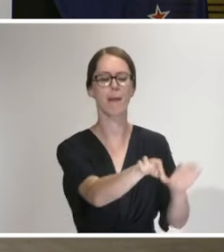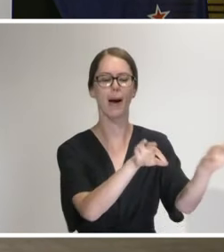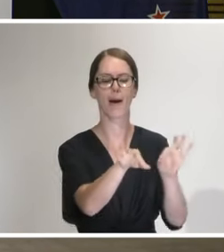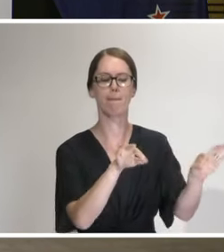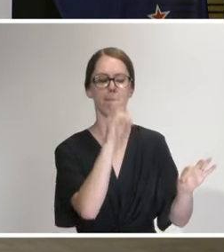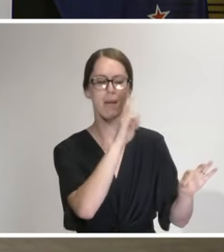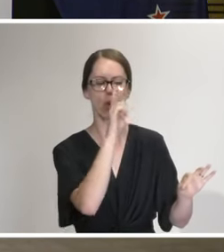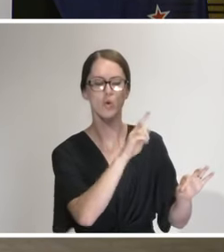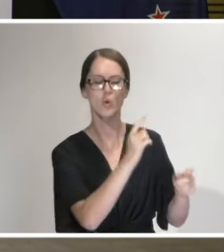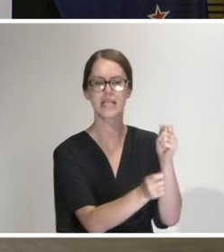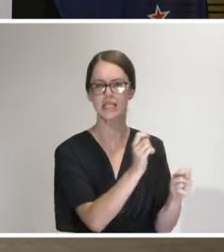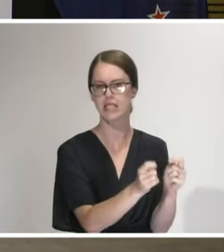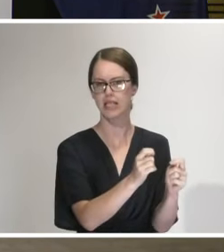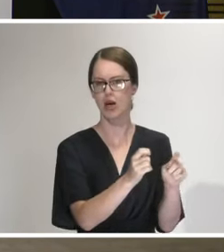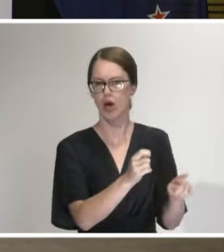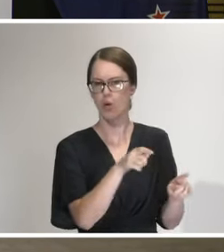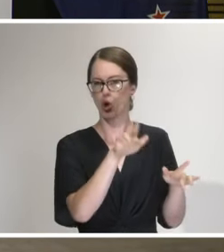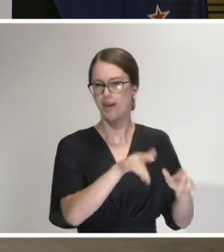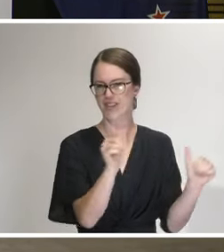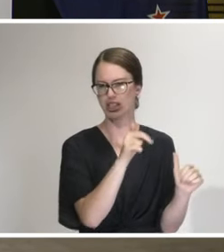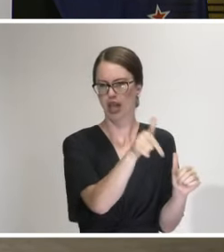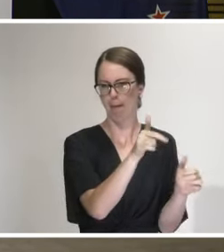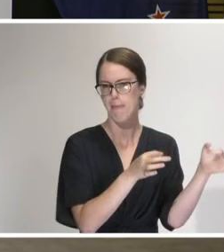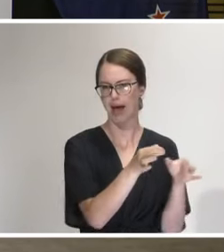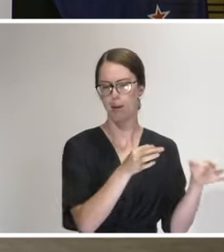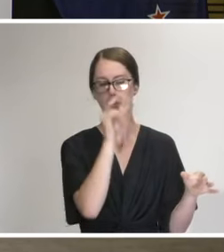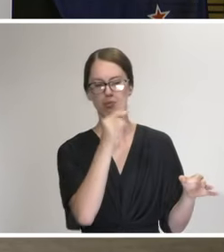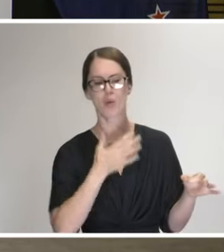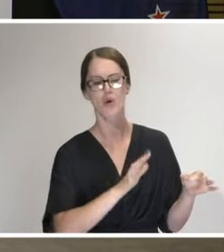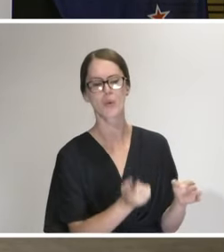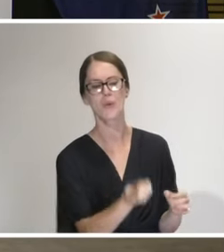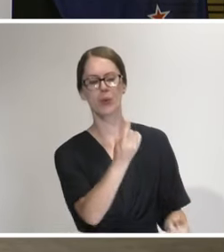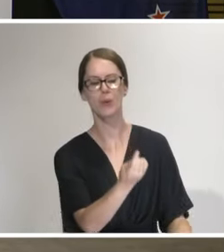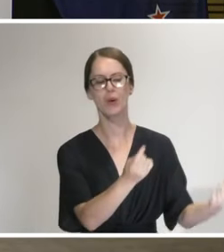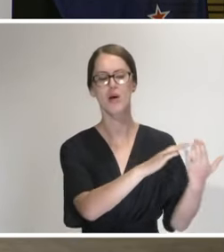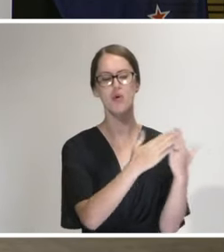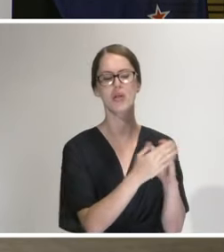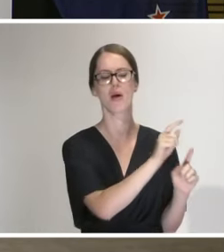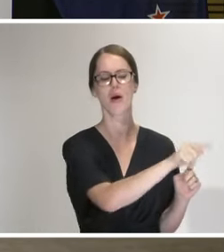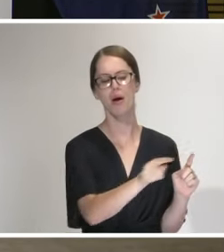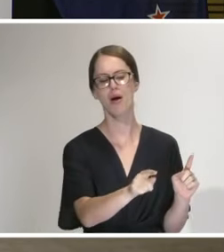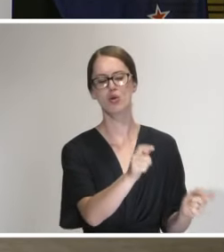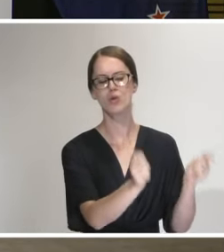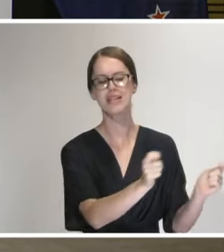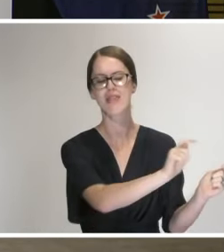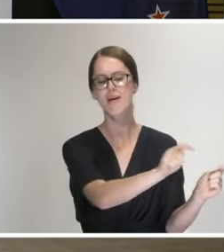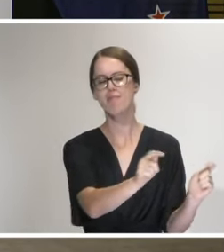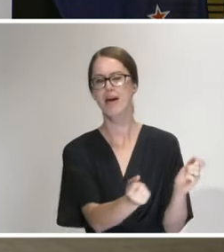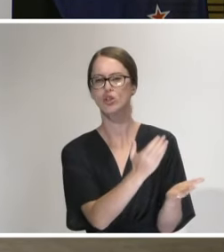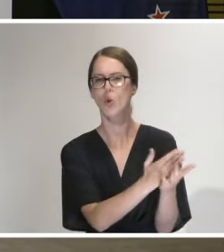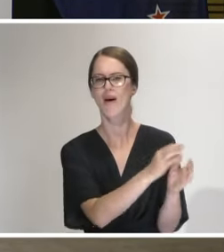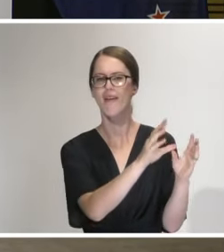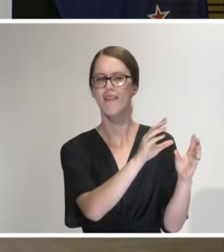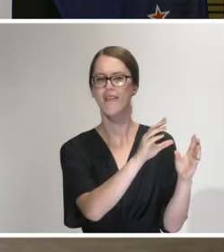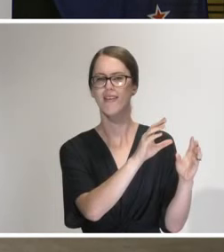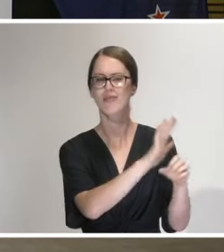finalising, because we know we may wish to do some surveillance of communities to see if there is infection there that will help